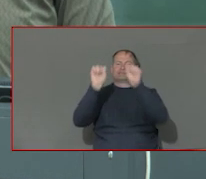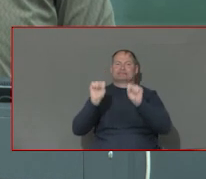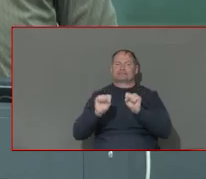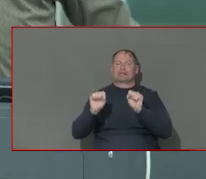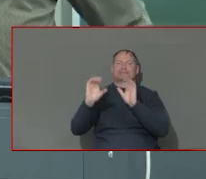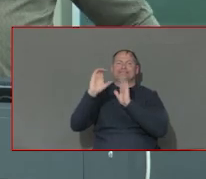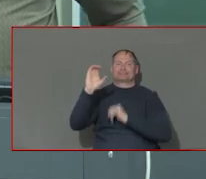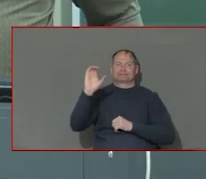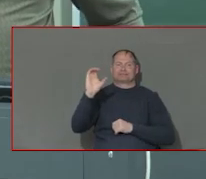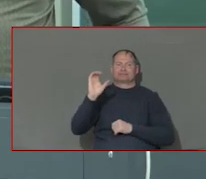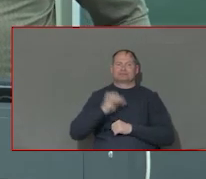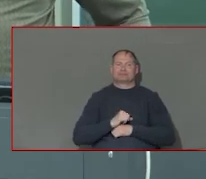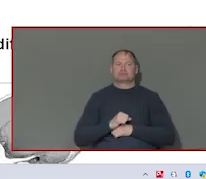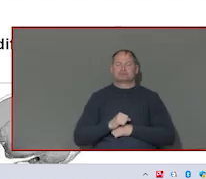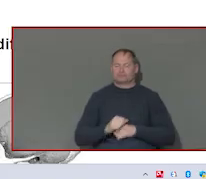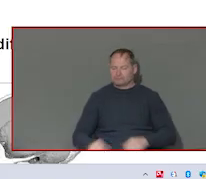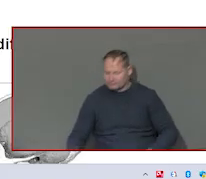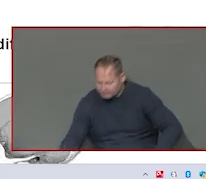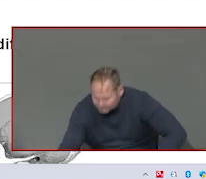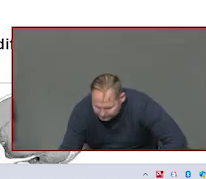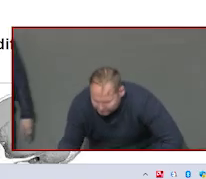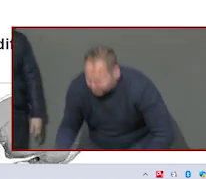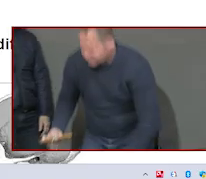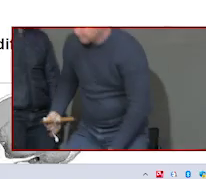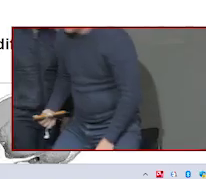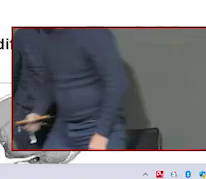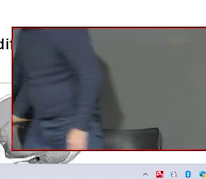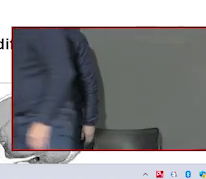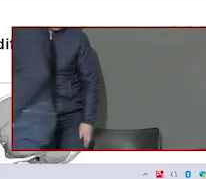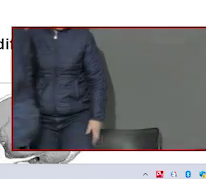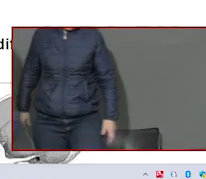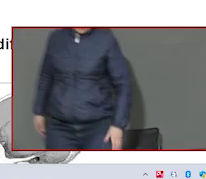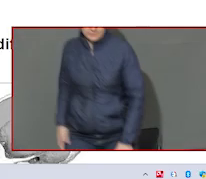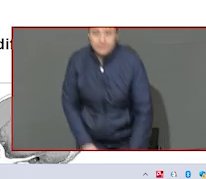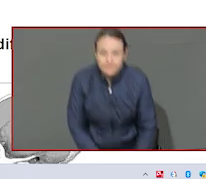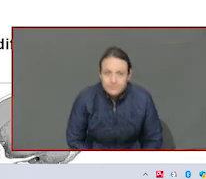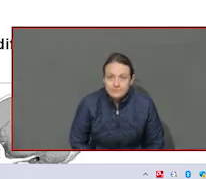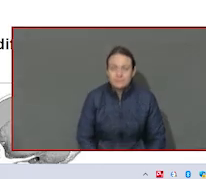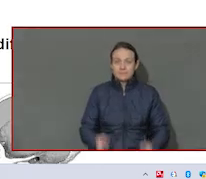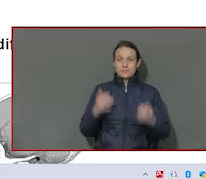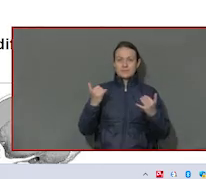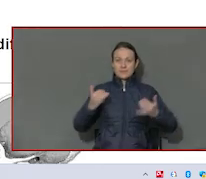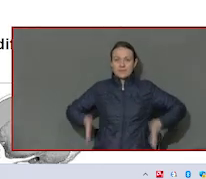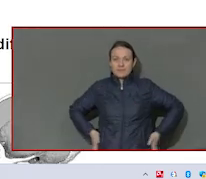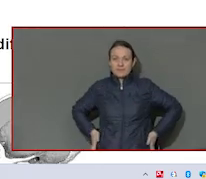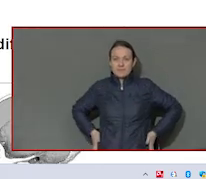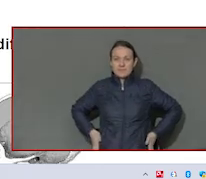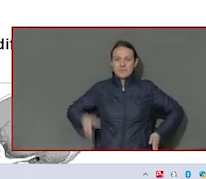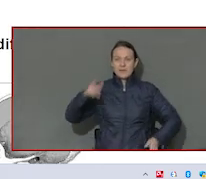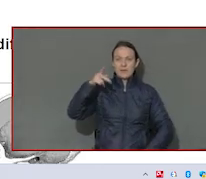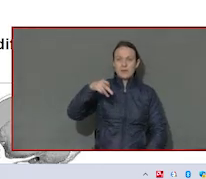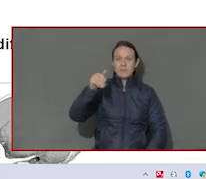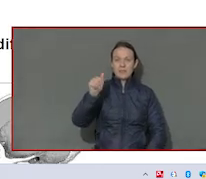the pelvis, it is the pelvic girdle, the hip bone. The hip bone, our hip bone, it is